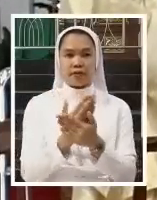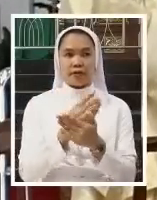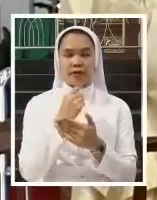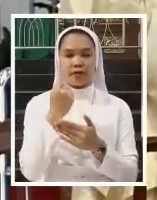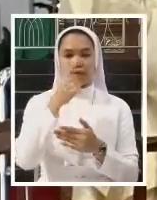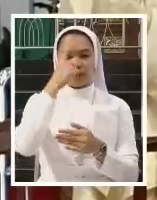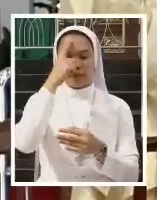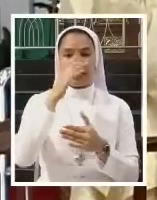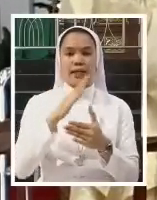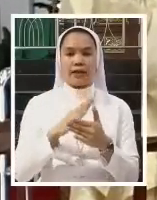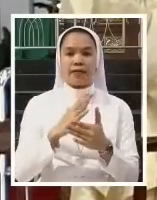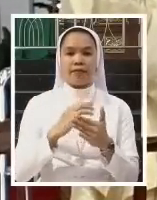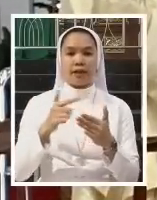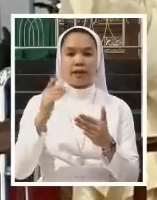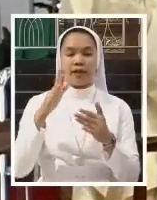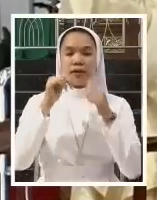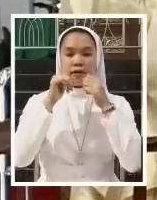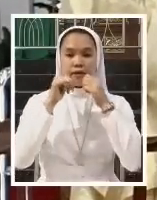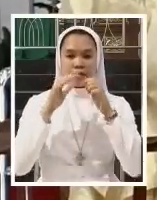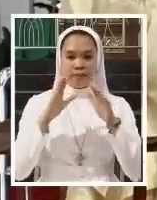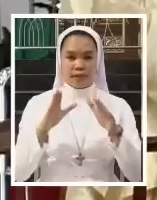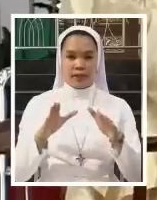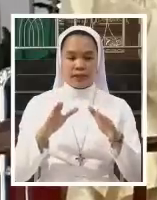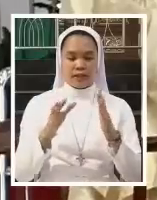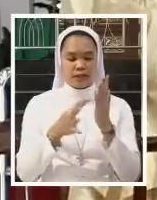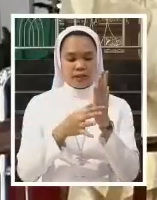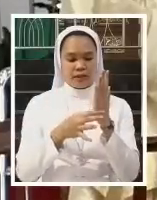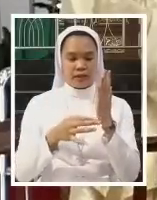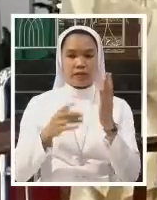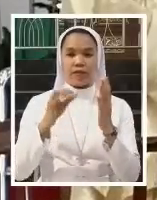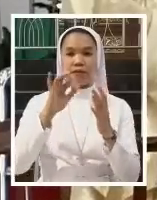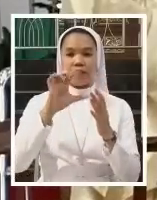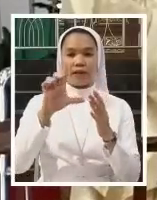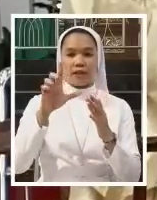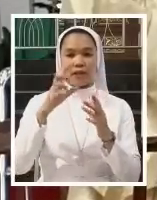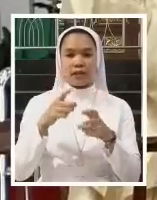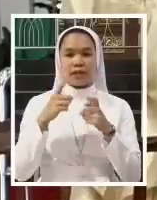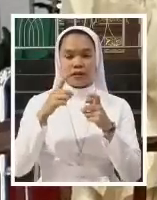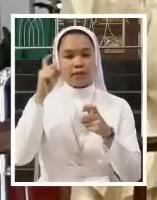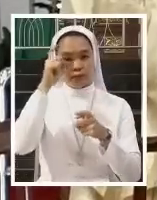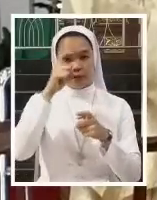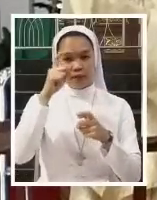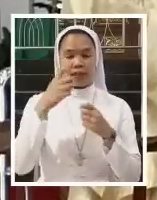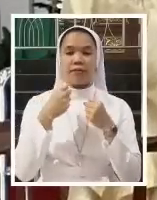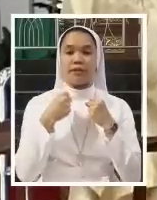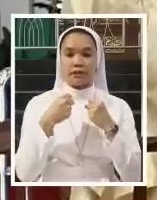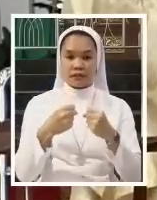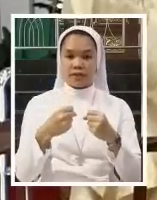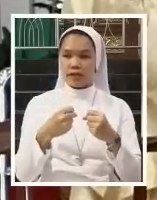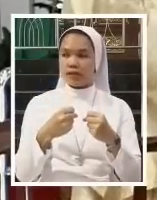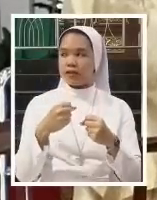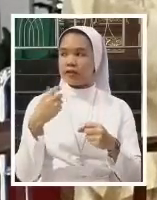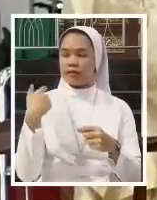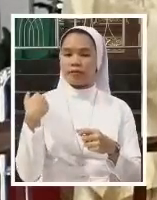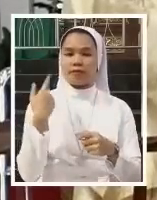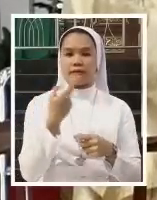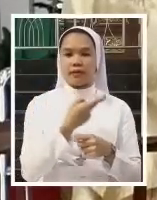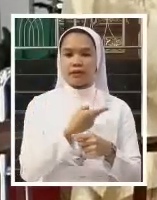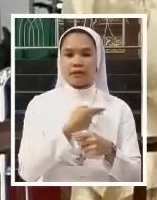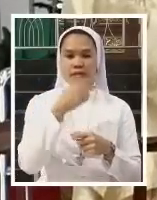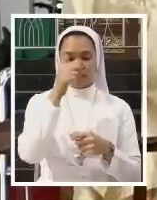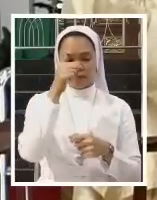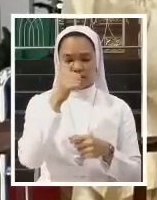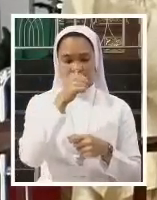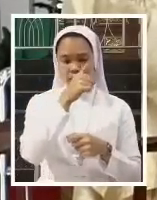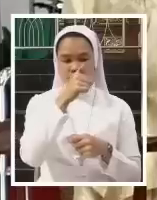you, bless this oil and give wisdom and strength to all who are anointed